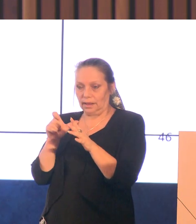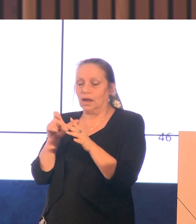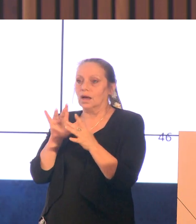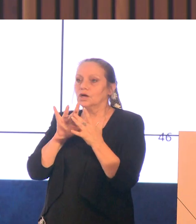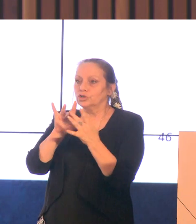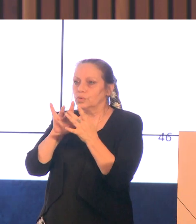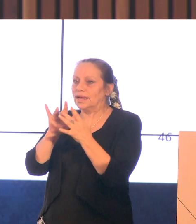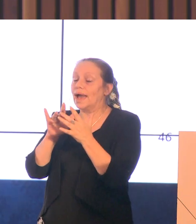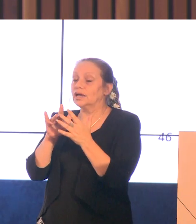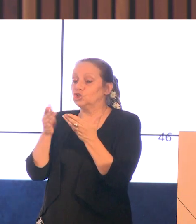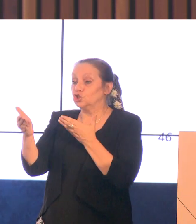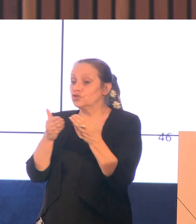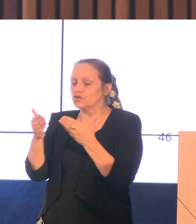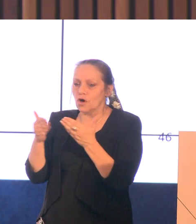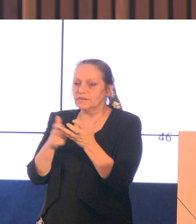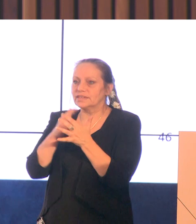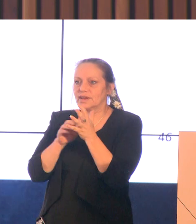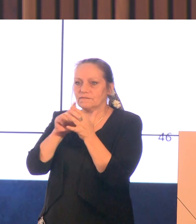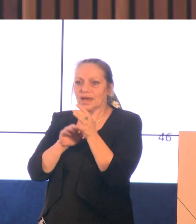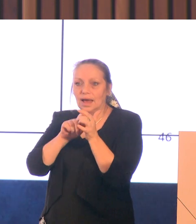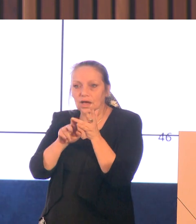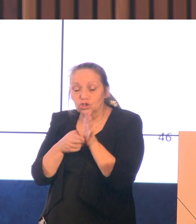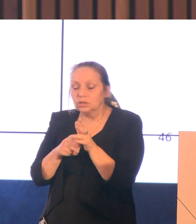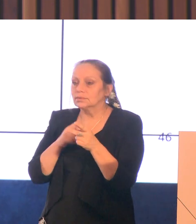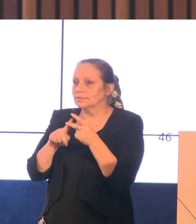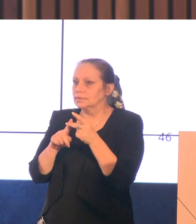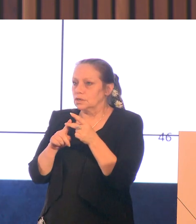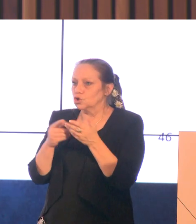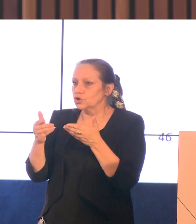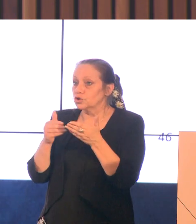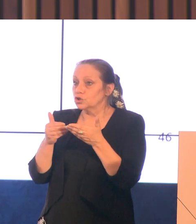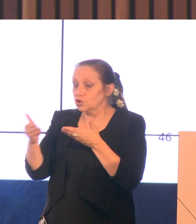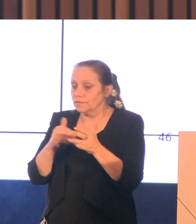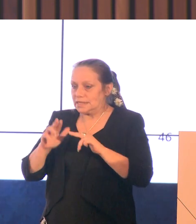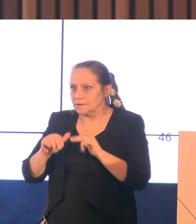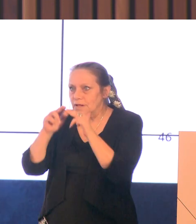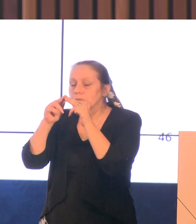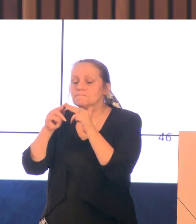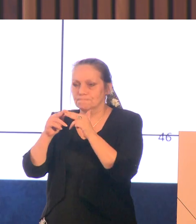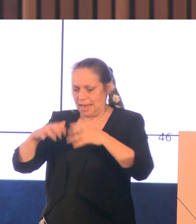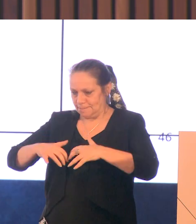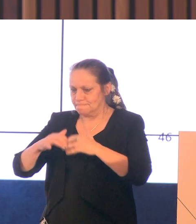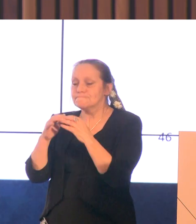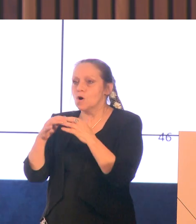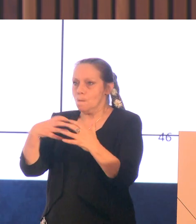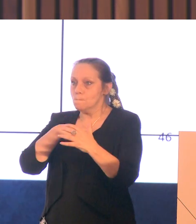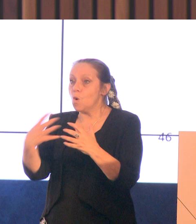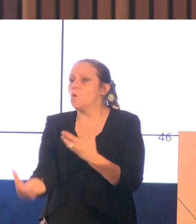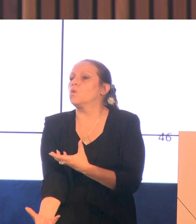engage in service navigation, to engage in service development, and to build a much more